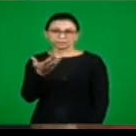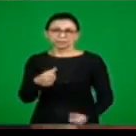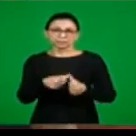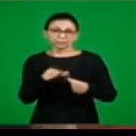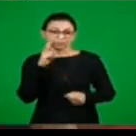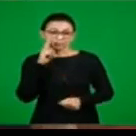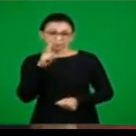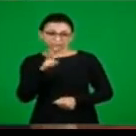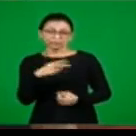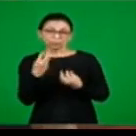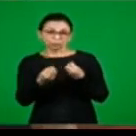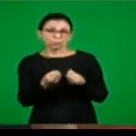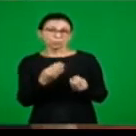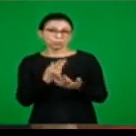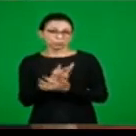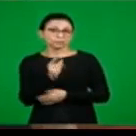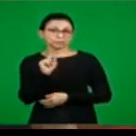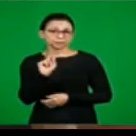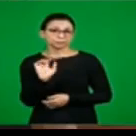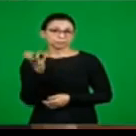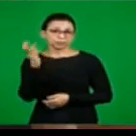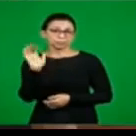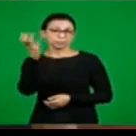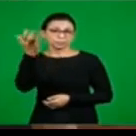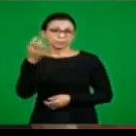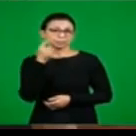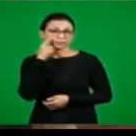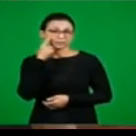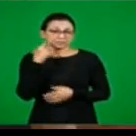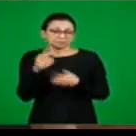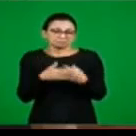millennium? The best way is just to stay here and wait.